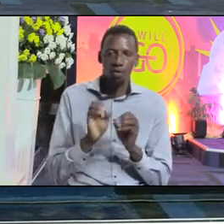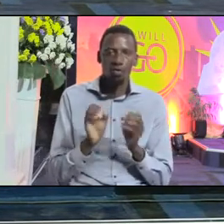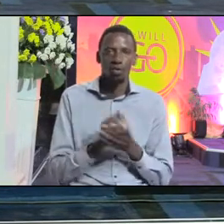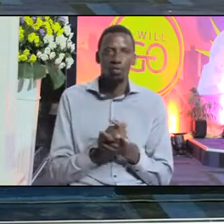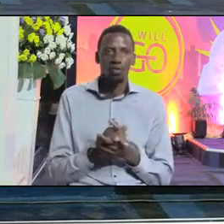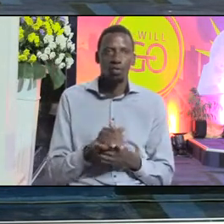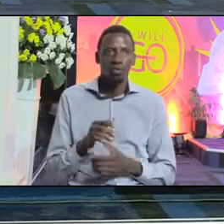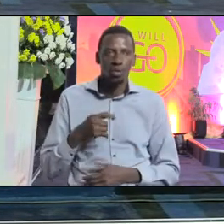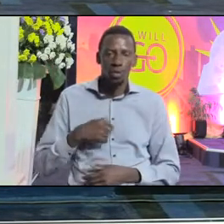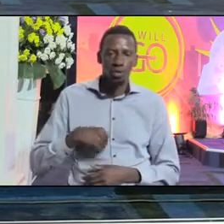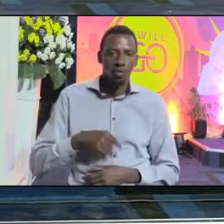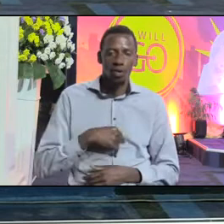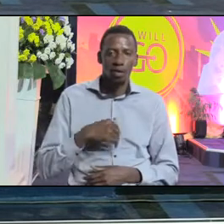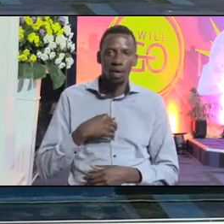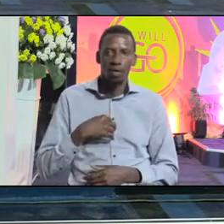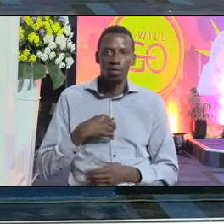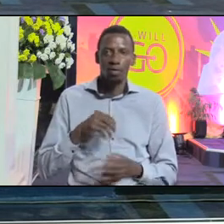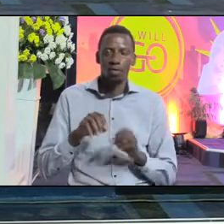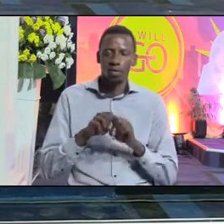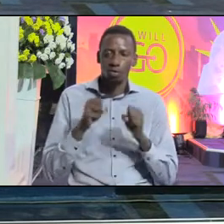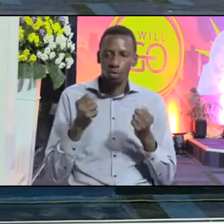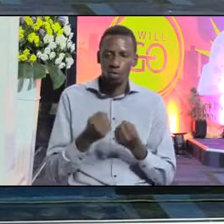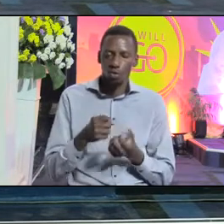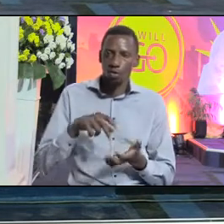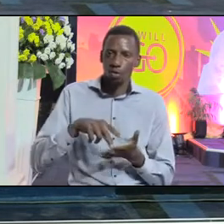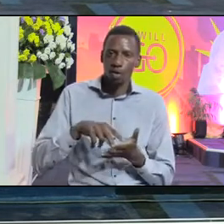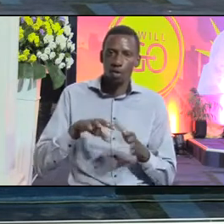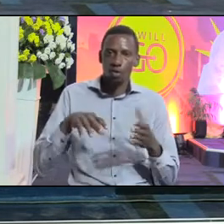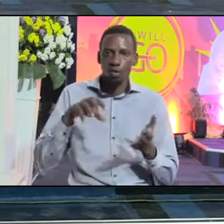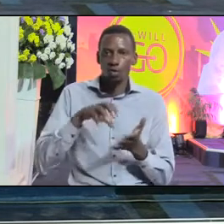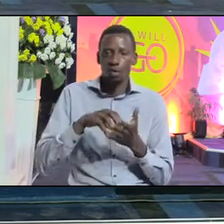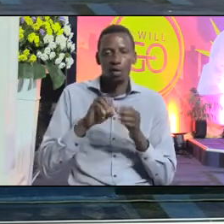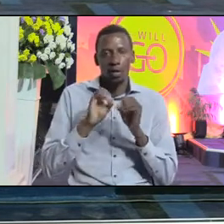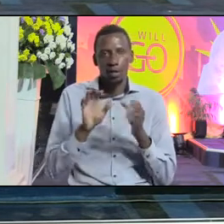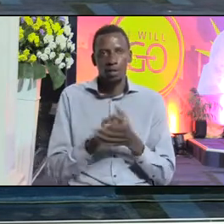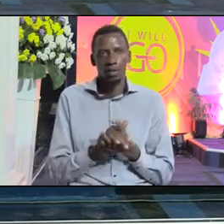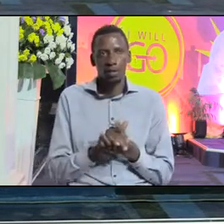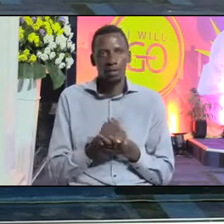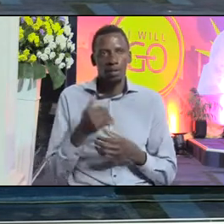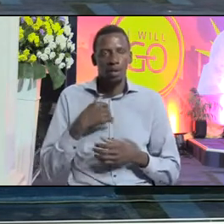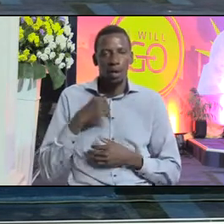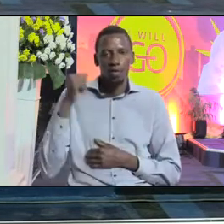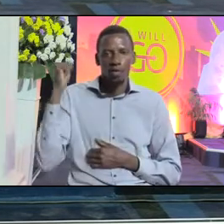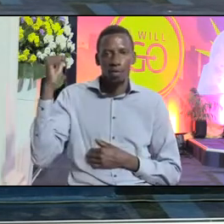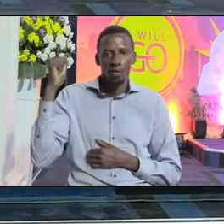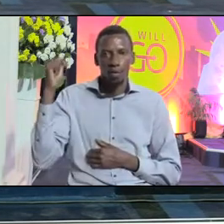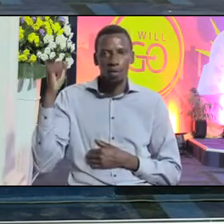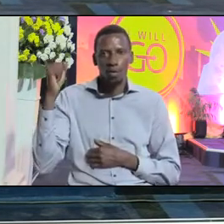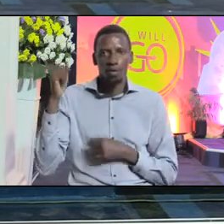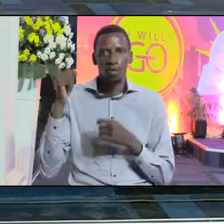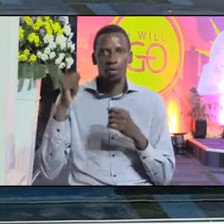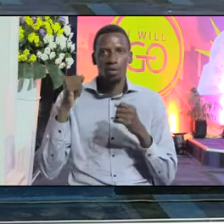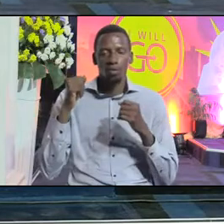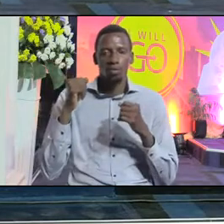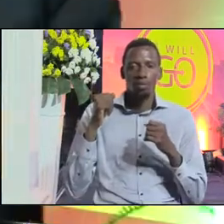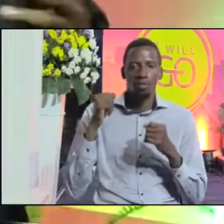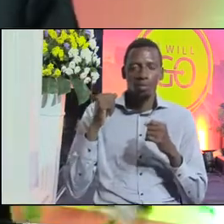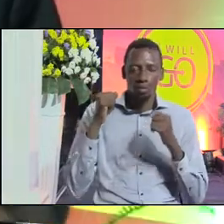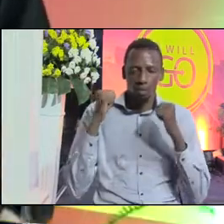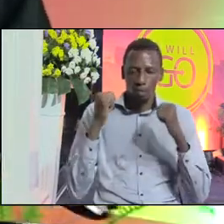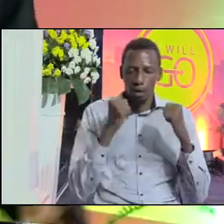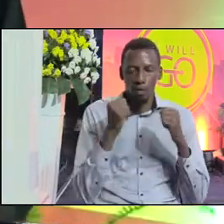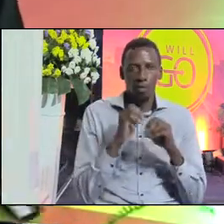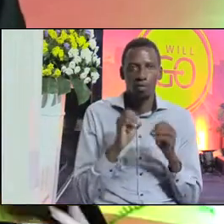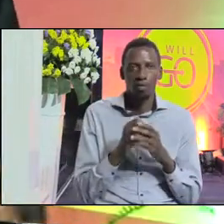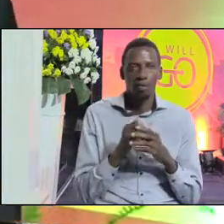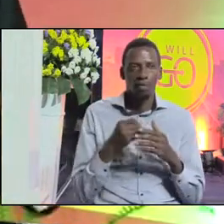We don't have no social standing or status. We don't have political power. I'm talking about Christians. We don't